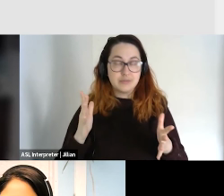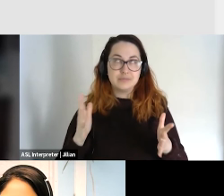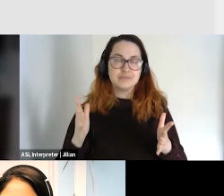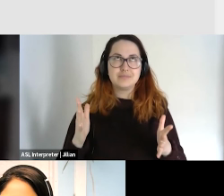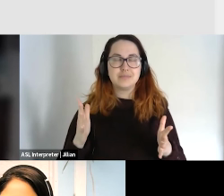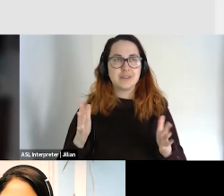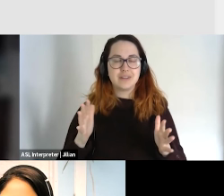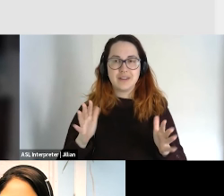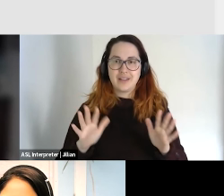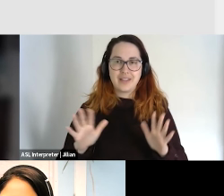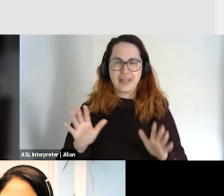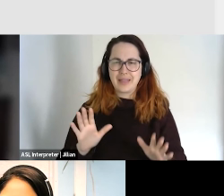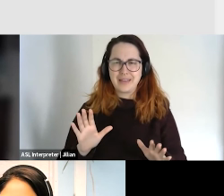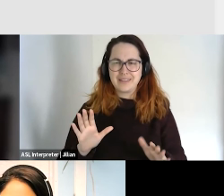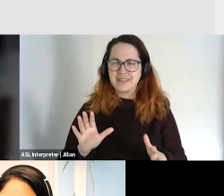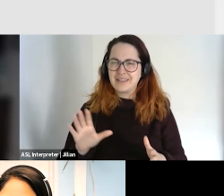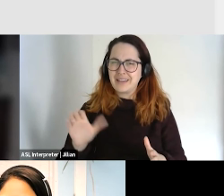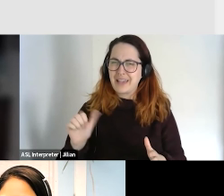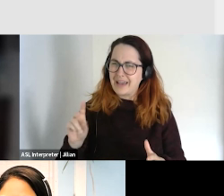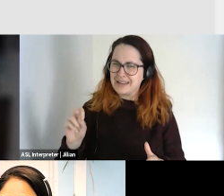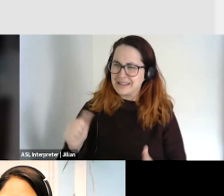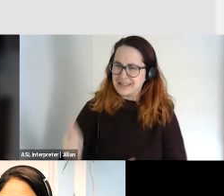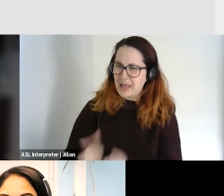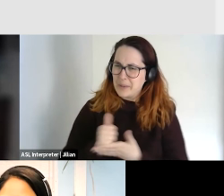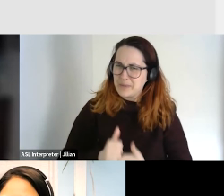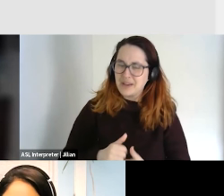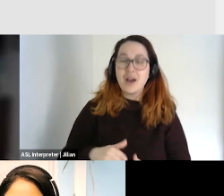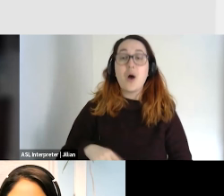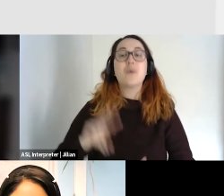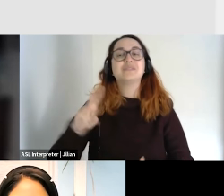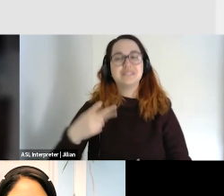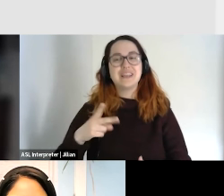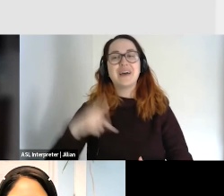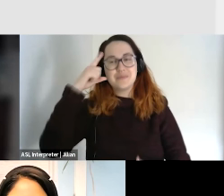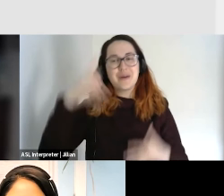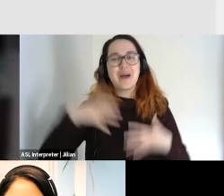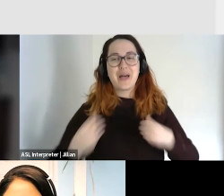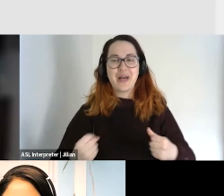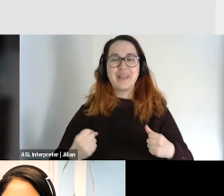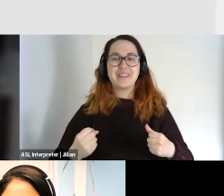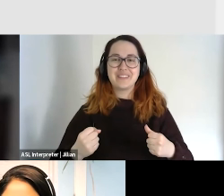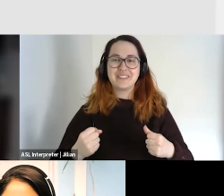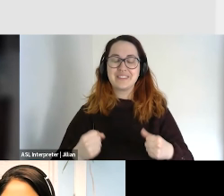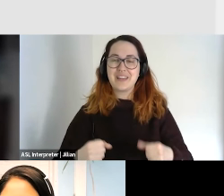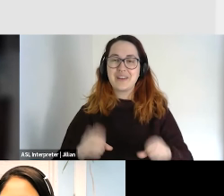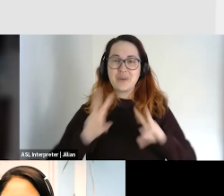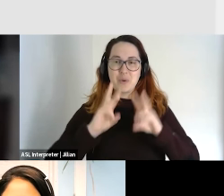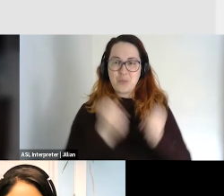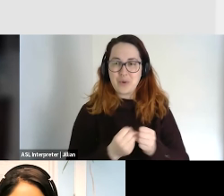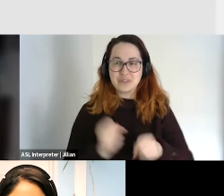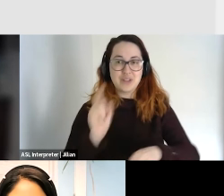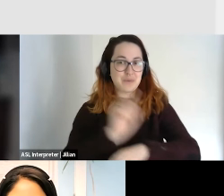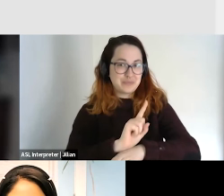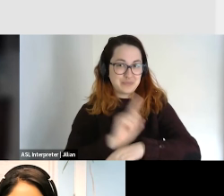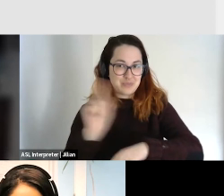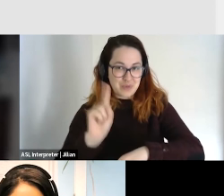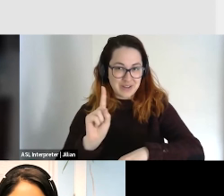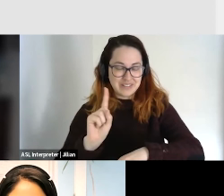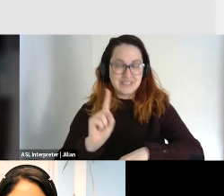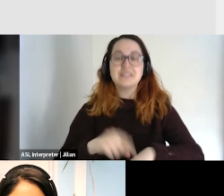Sorry, Candace, help me out here. We have a second mental health workshop at 1:00 on Thursday, where the Canadian Mental